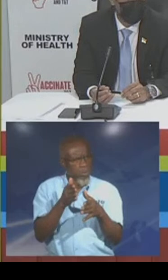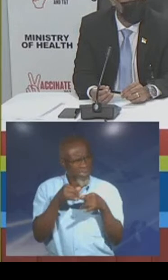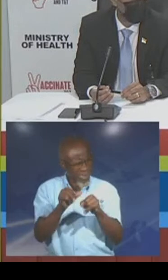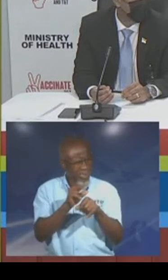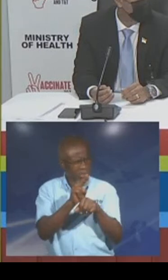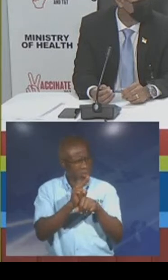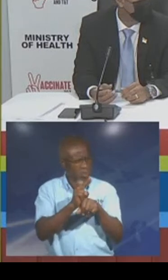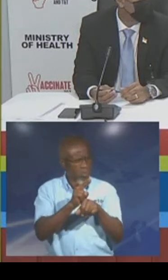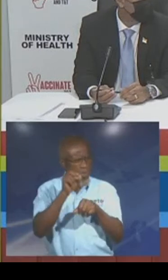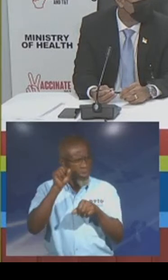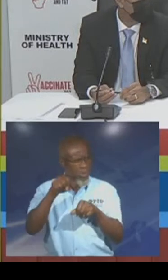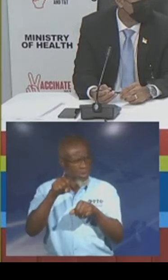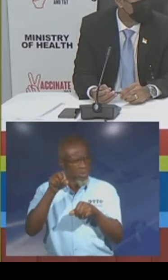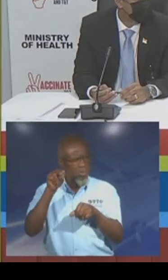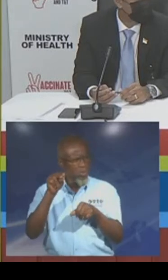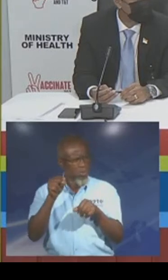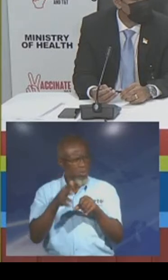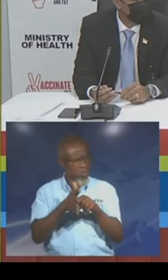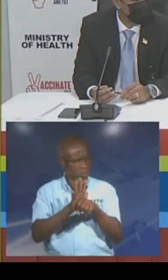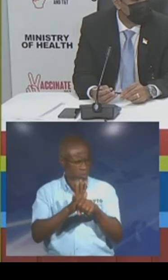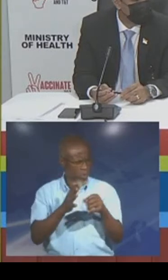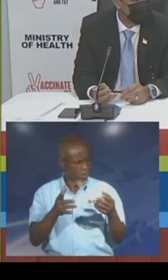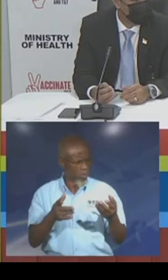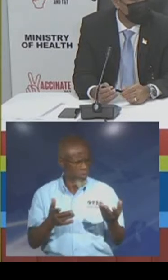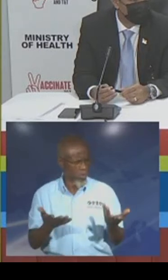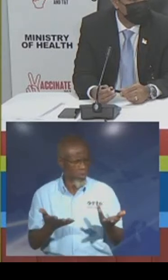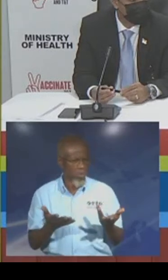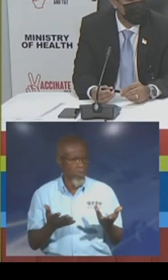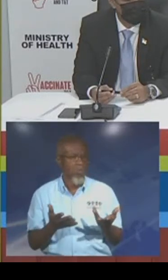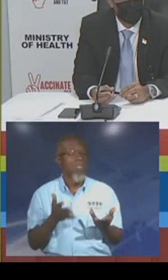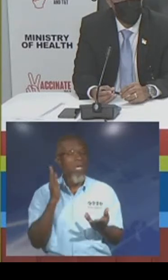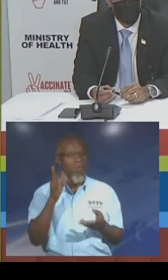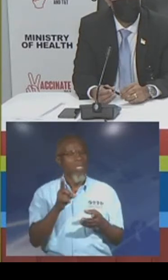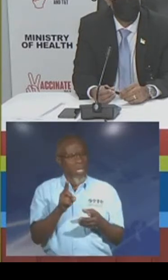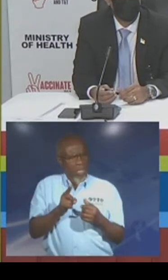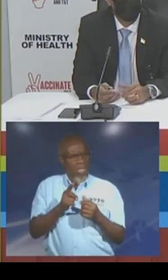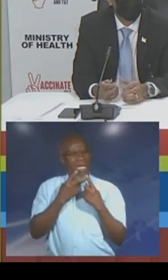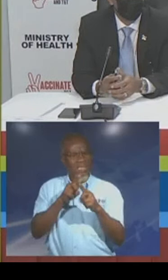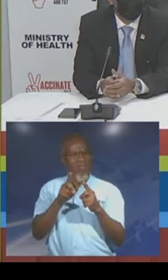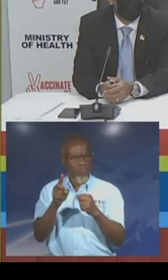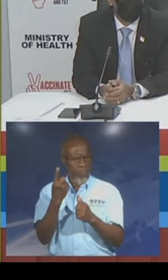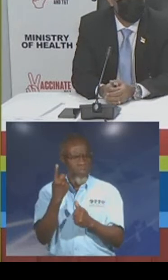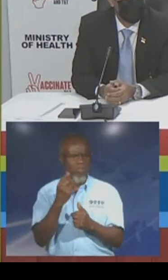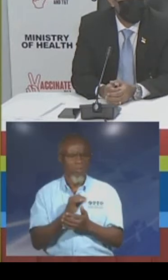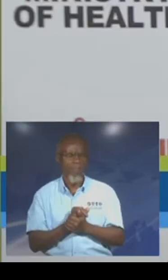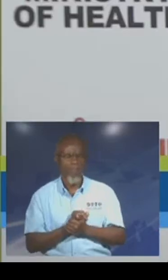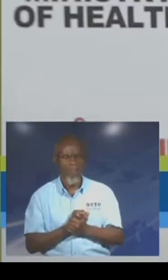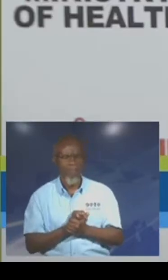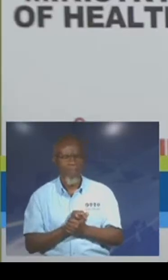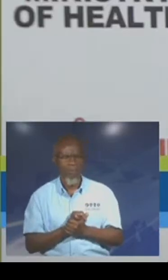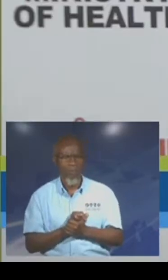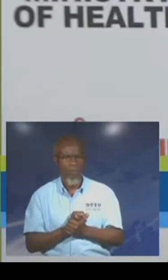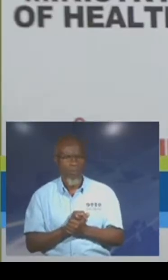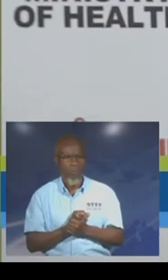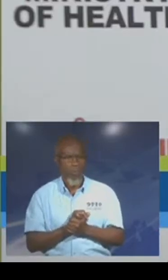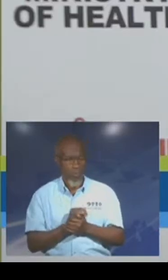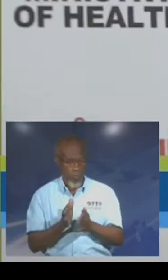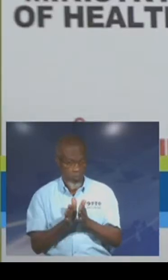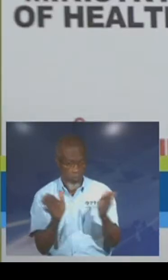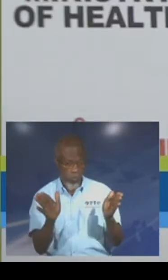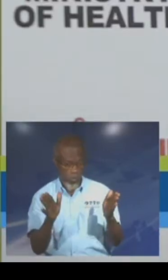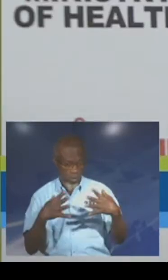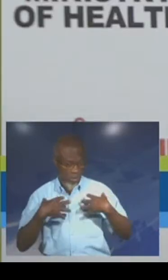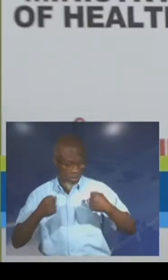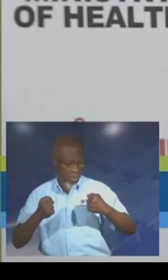in terms of COVID-19? So I'll take the second question first. So the public health regulations, as